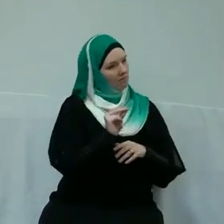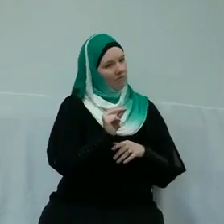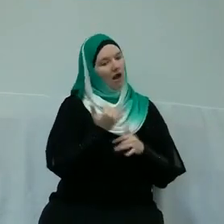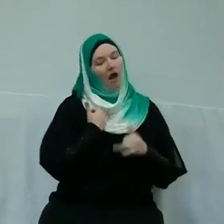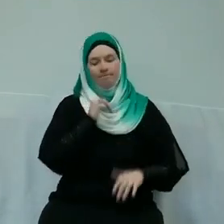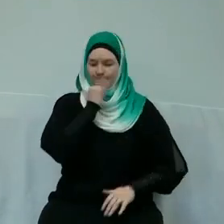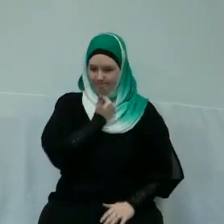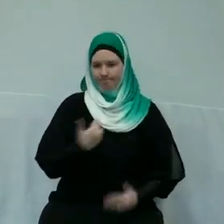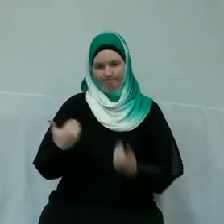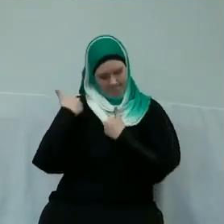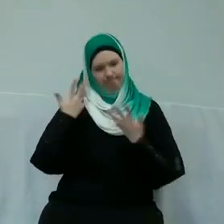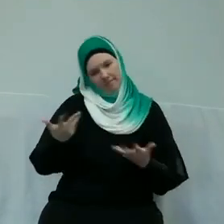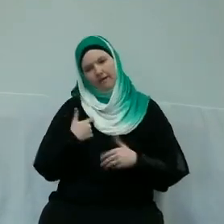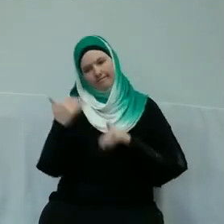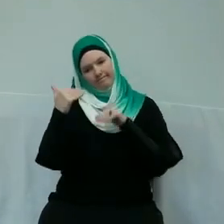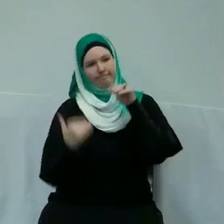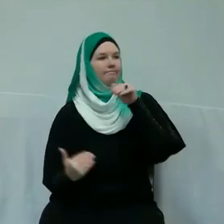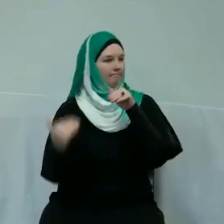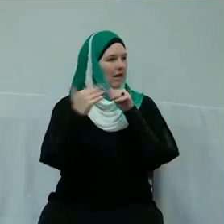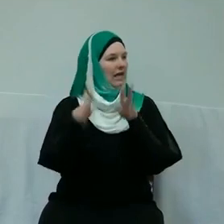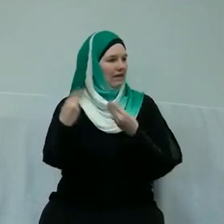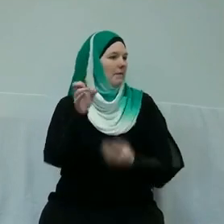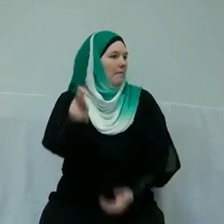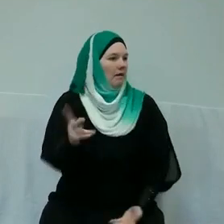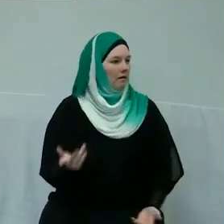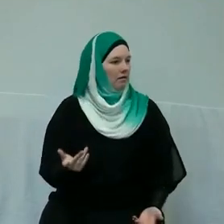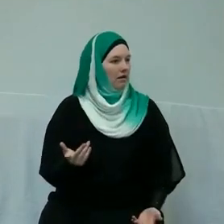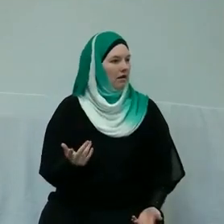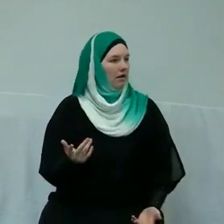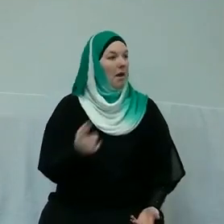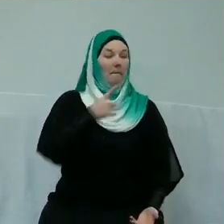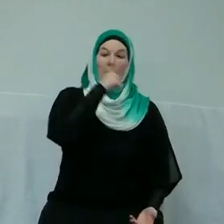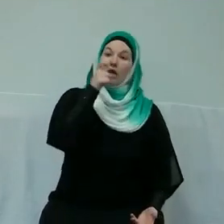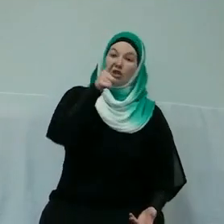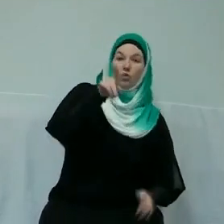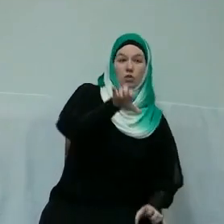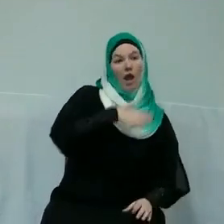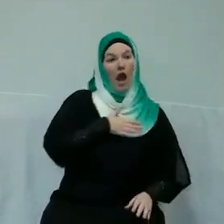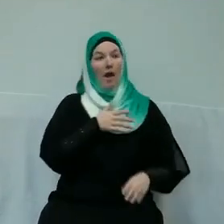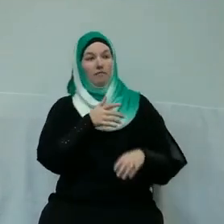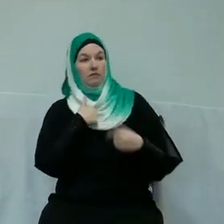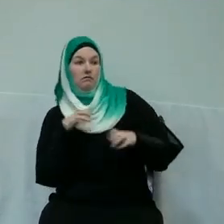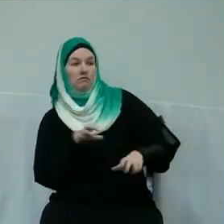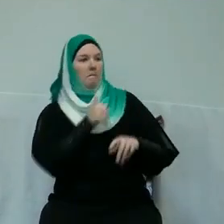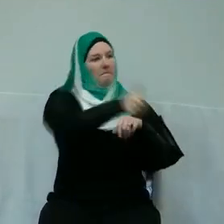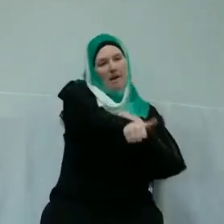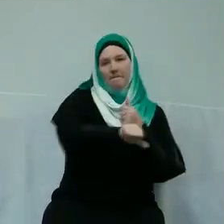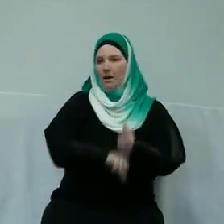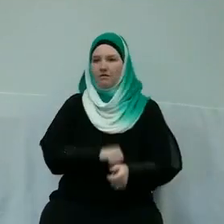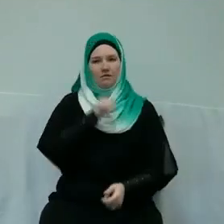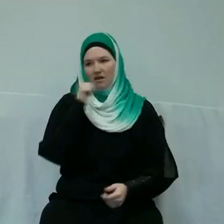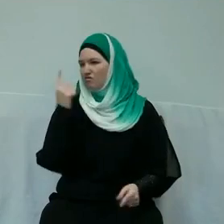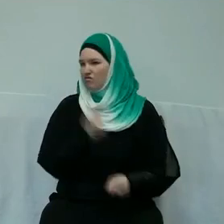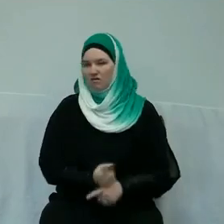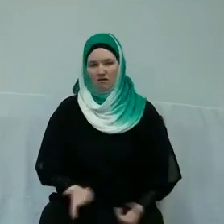else, saying, because you did this, I did this, that's blaming. There is no reason to be